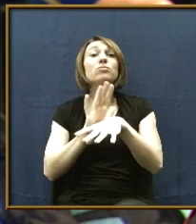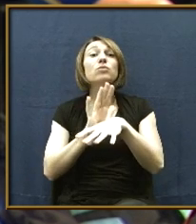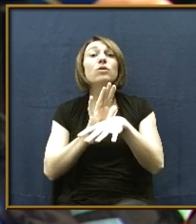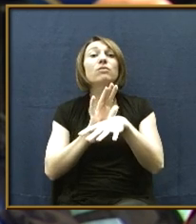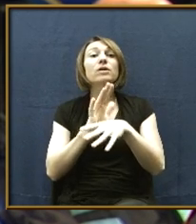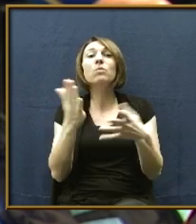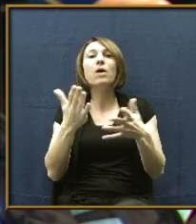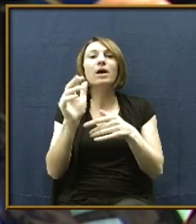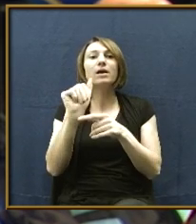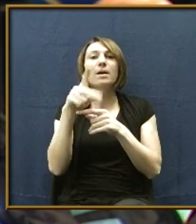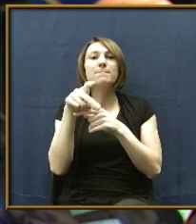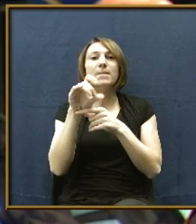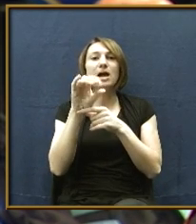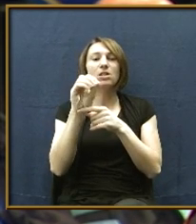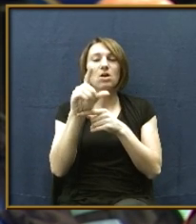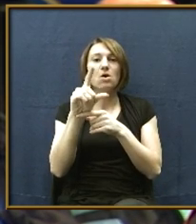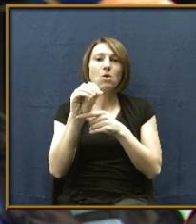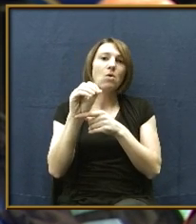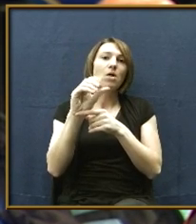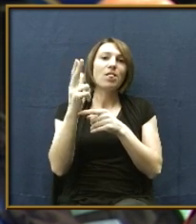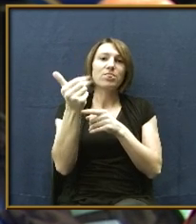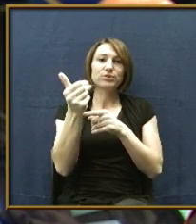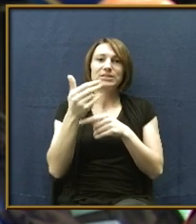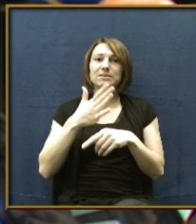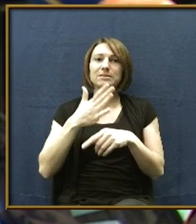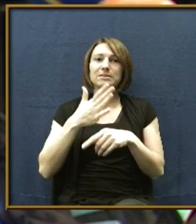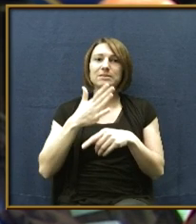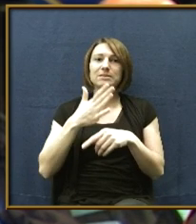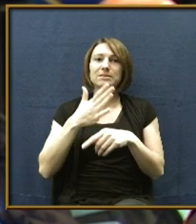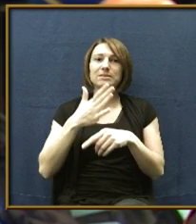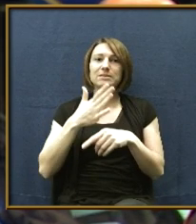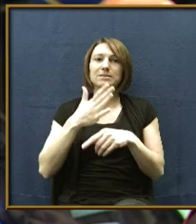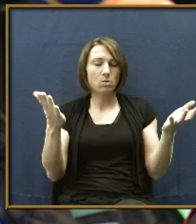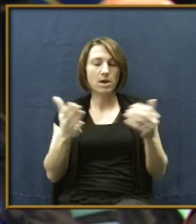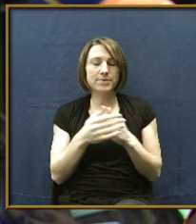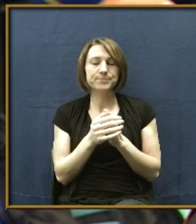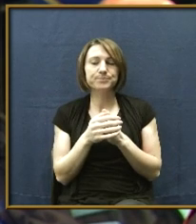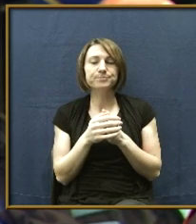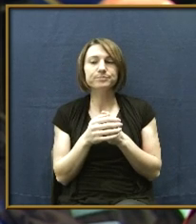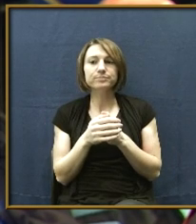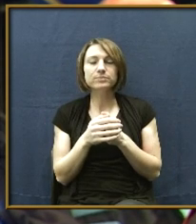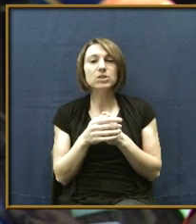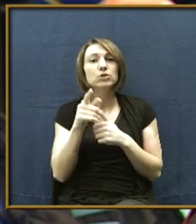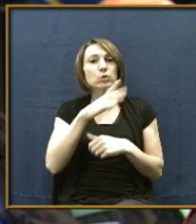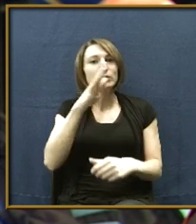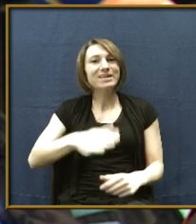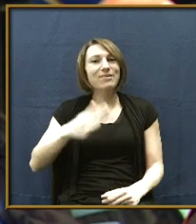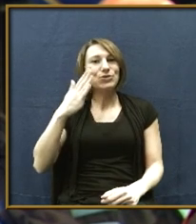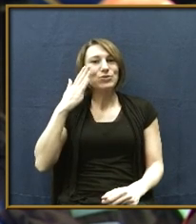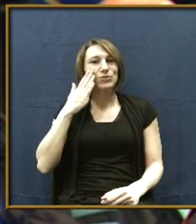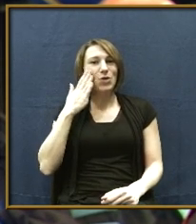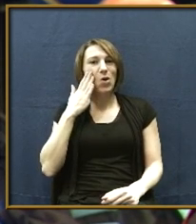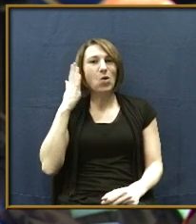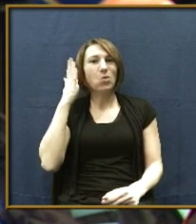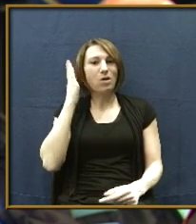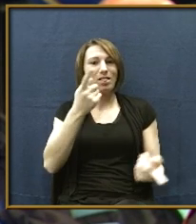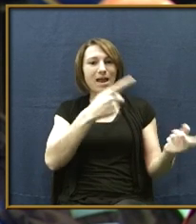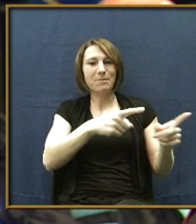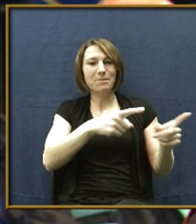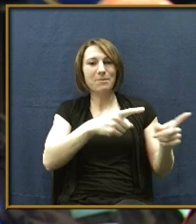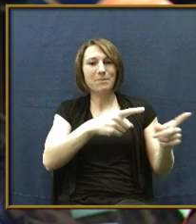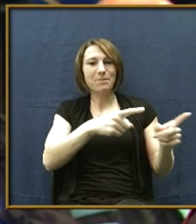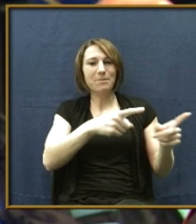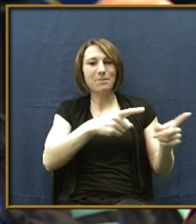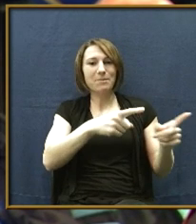be on last night and watched it in the hotel room, Apollo 13. You never know what events will transpire to get you